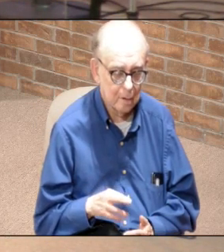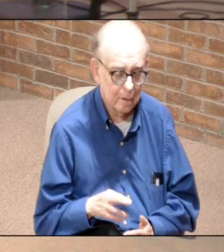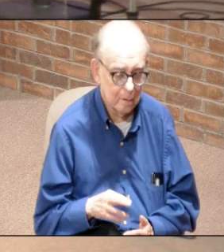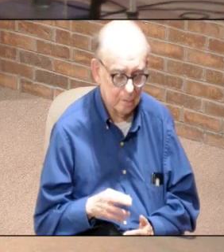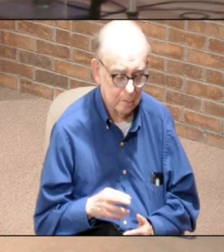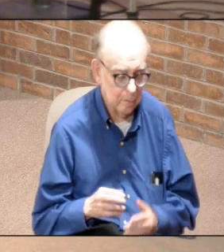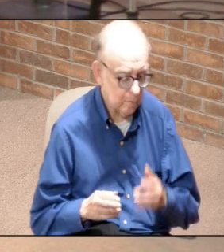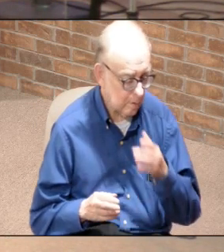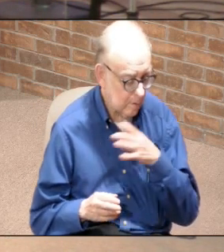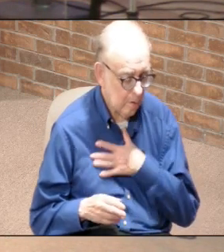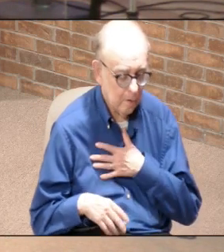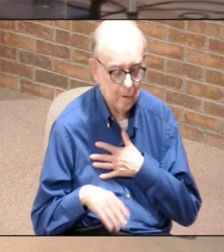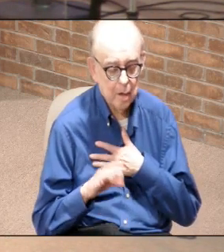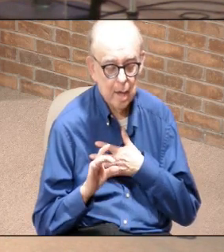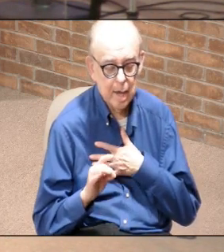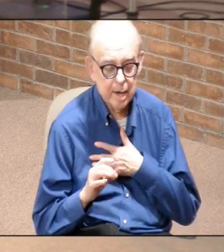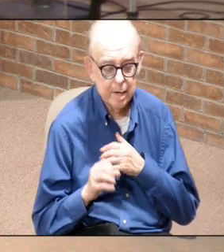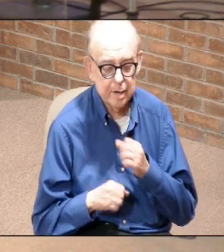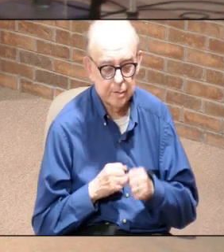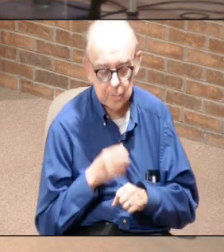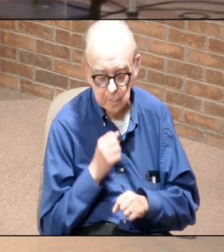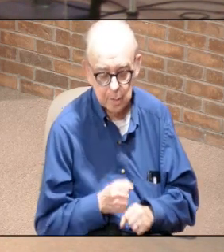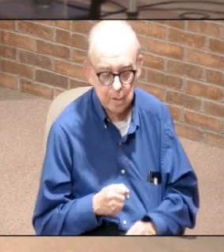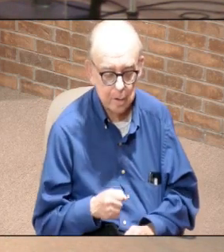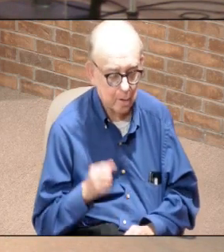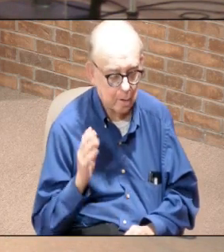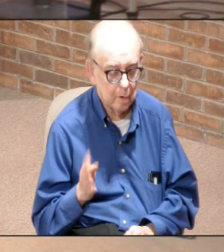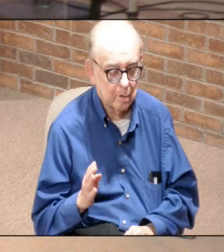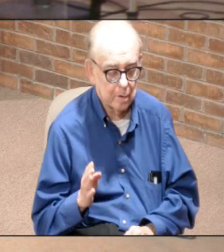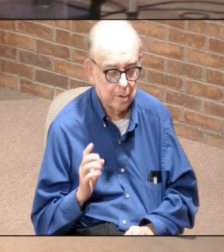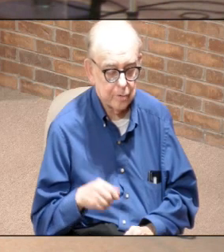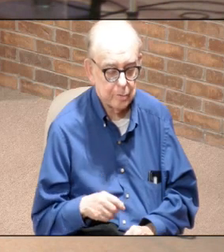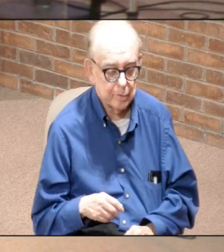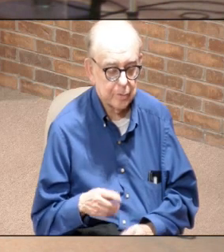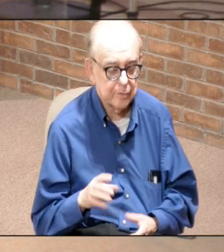She's 80 years old with brown hair. She must have dyed it.